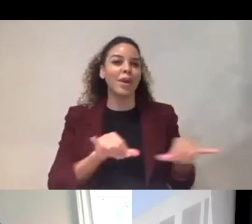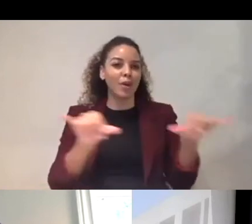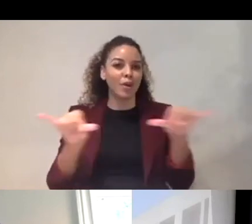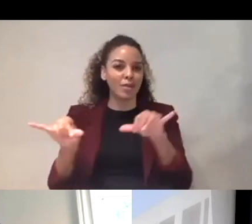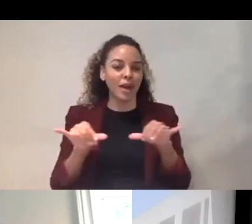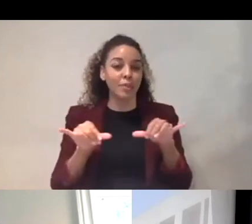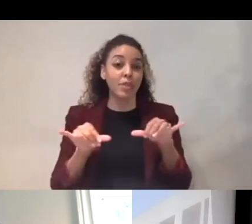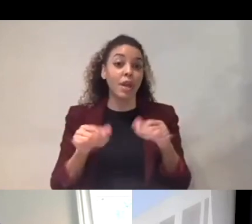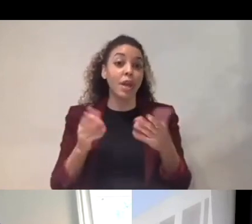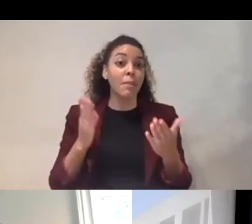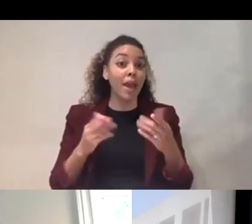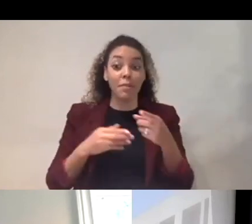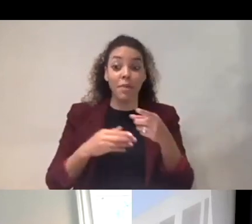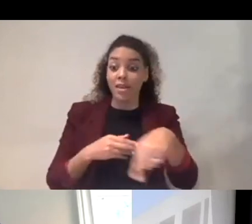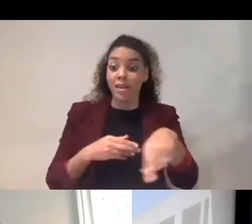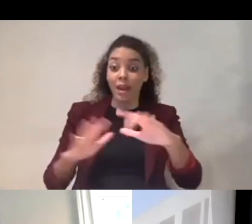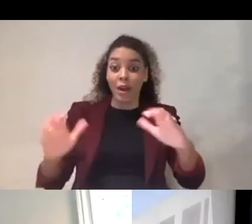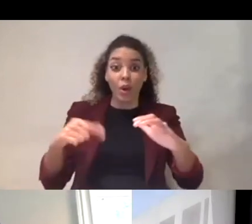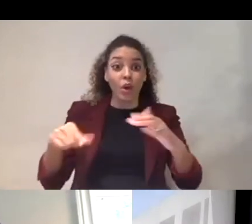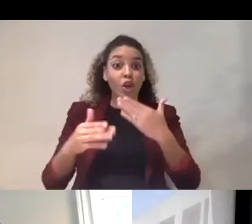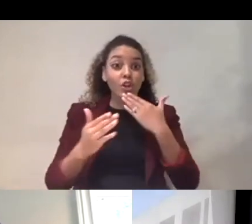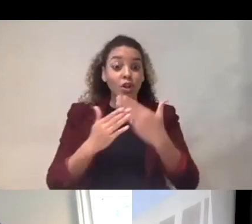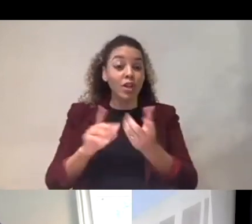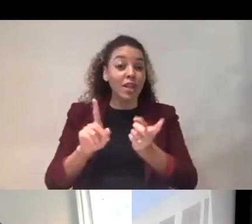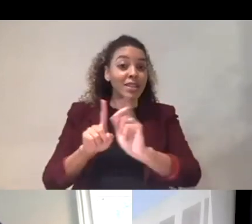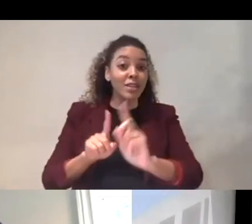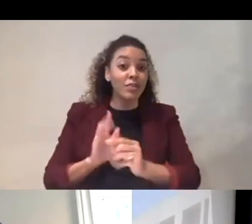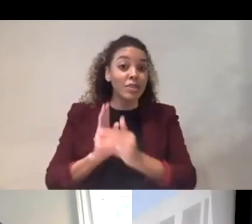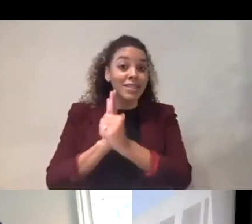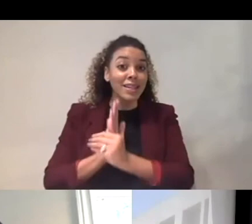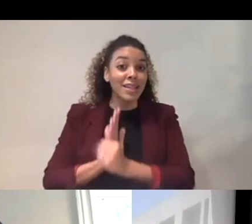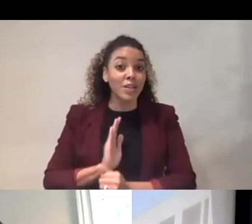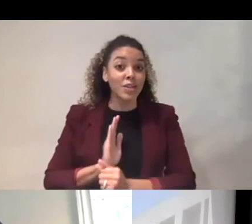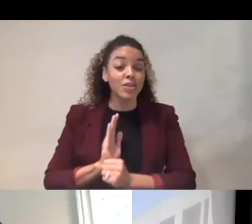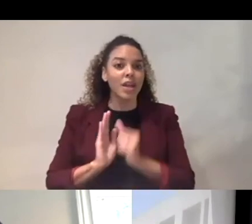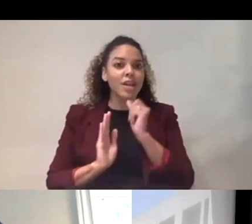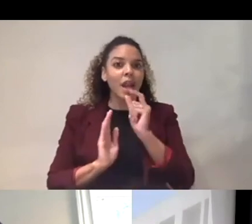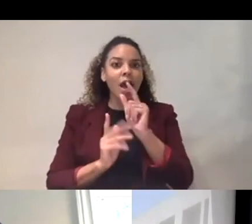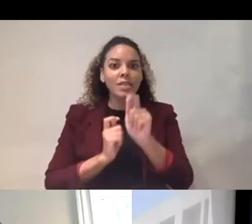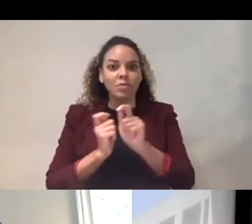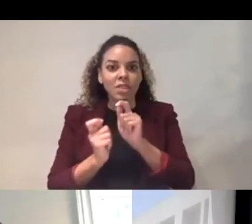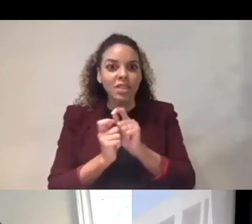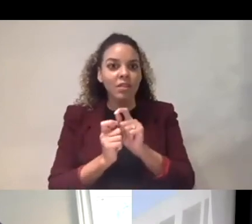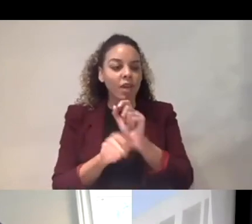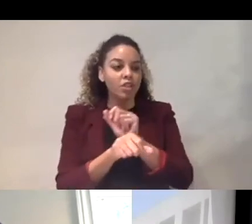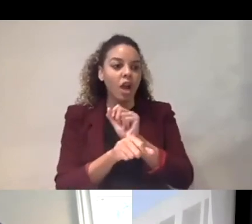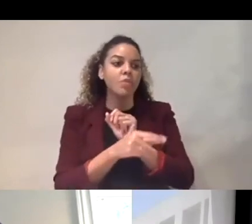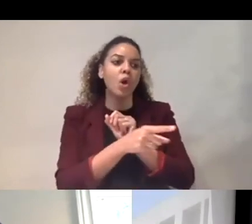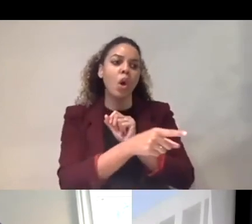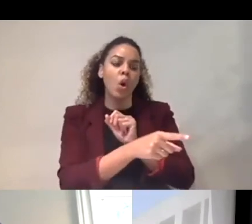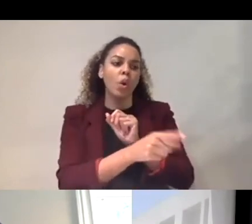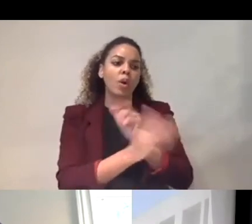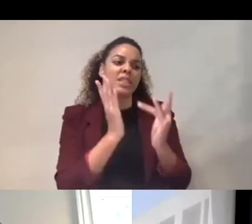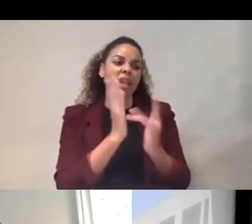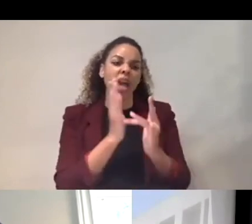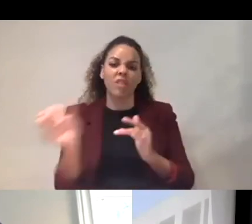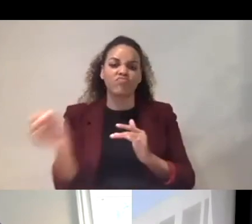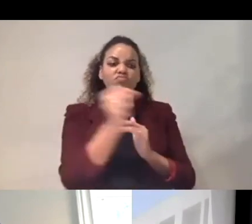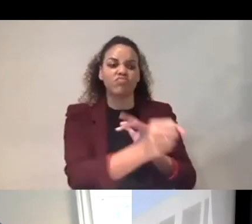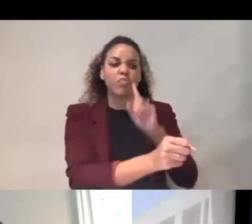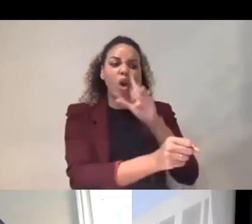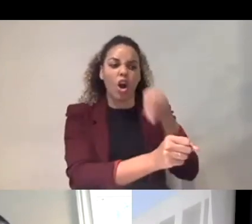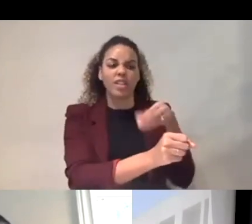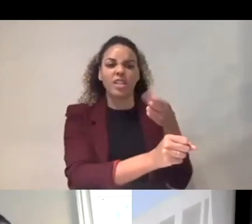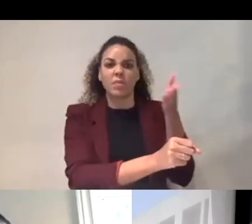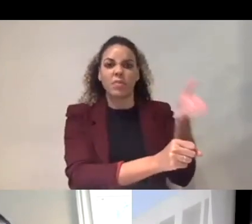at other things, and that it's not just certain jobs that are for people with autism. I guess that's the point I want to make, or for people who are